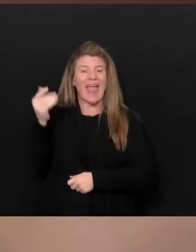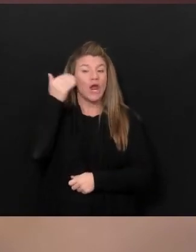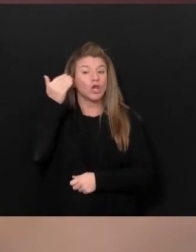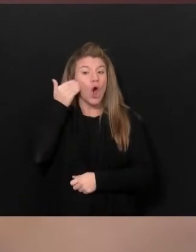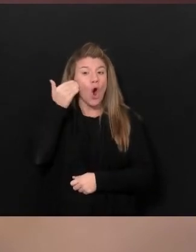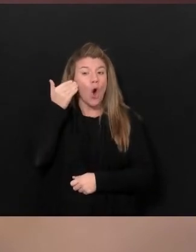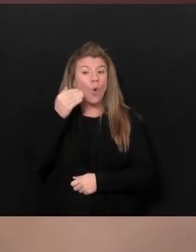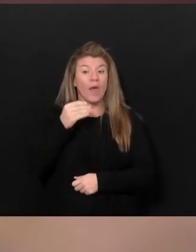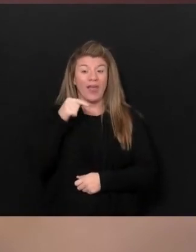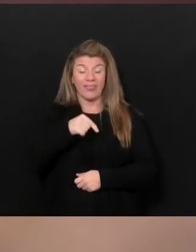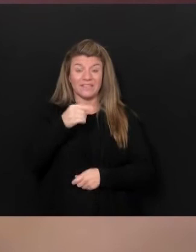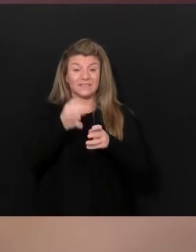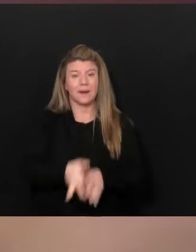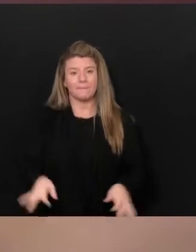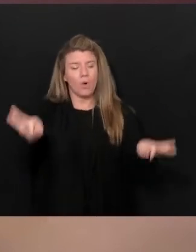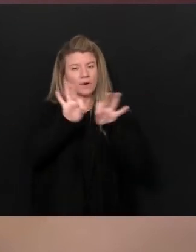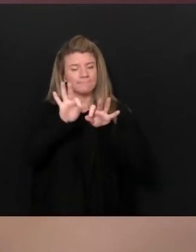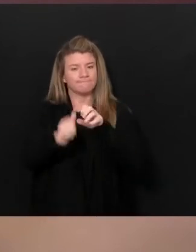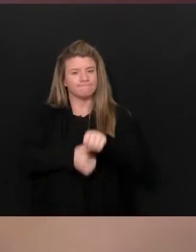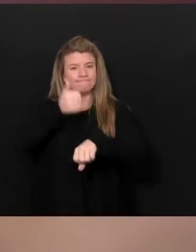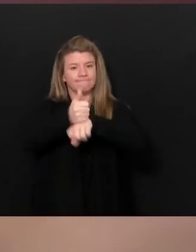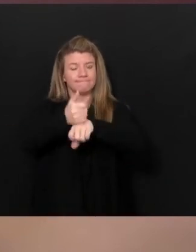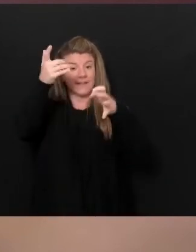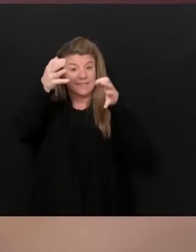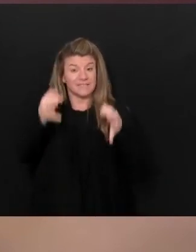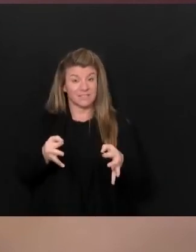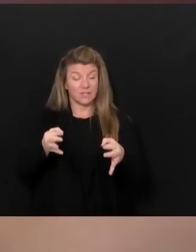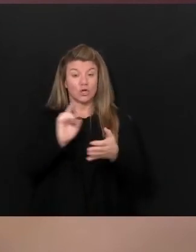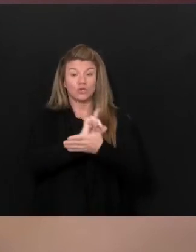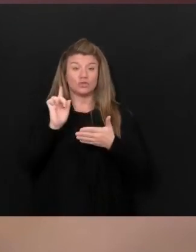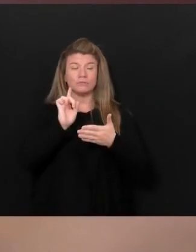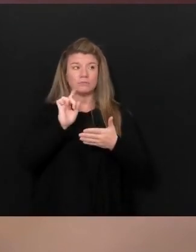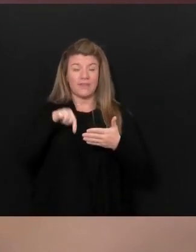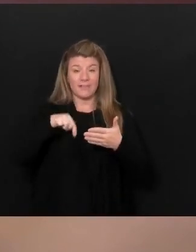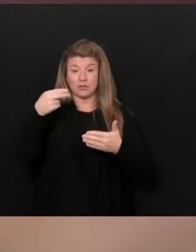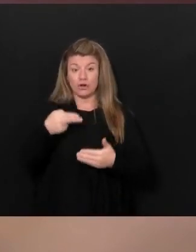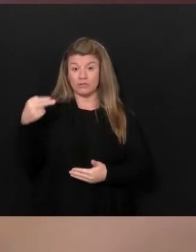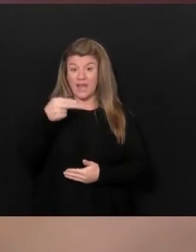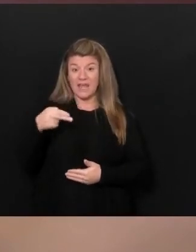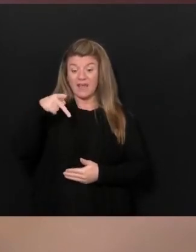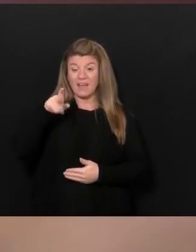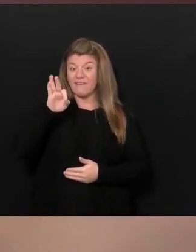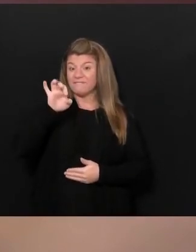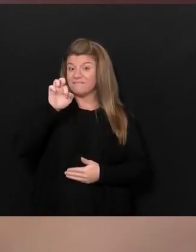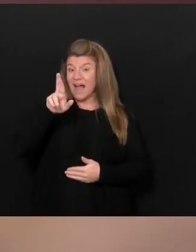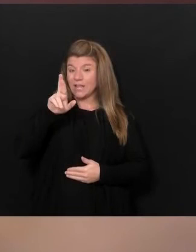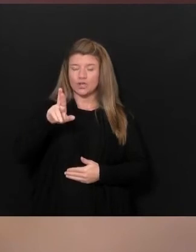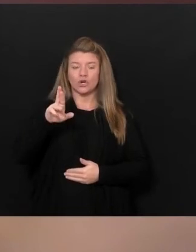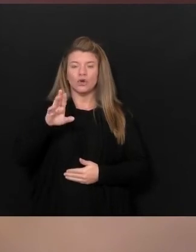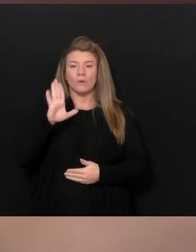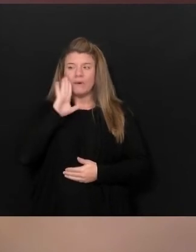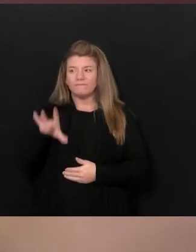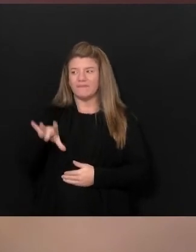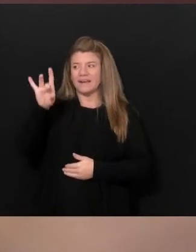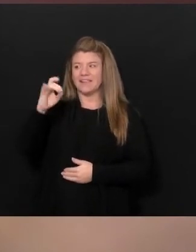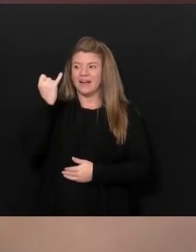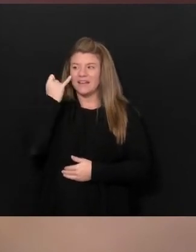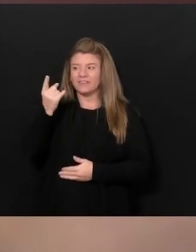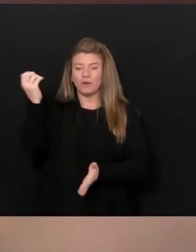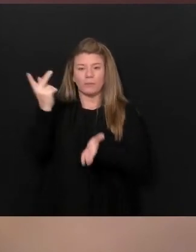of decisions this is. So next Thursday, this Thursday, Pfizer comes up for approval for the emergency